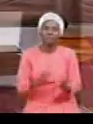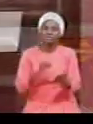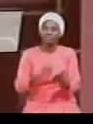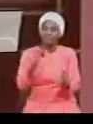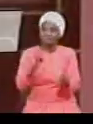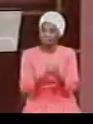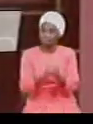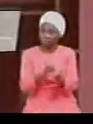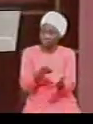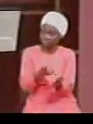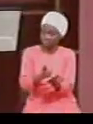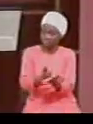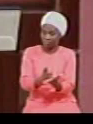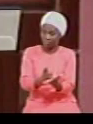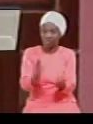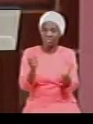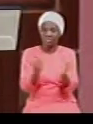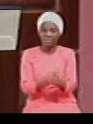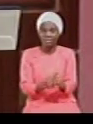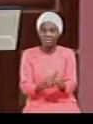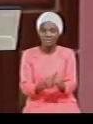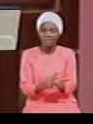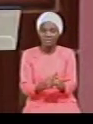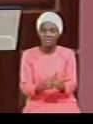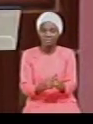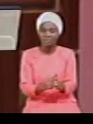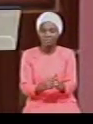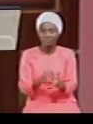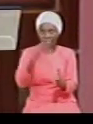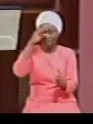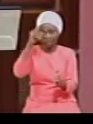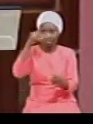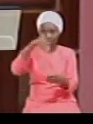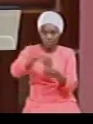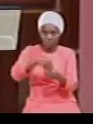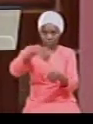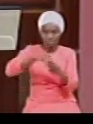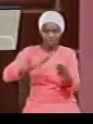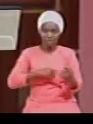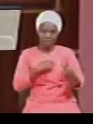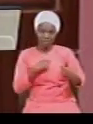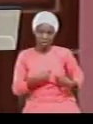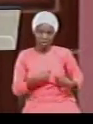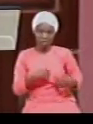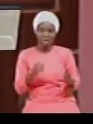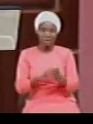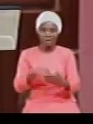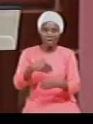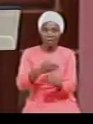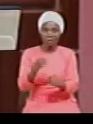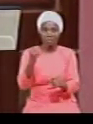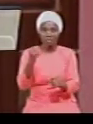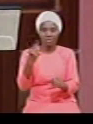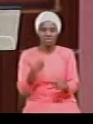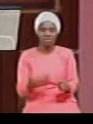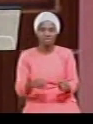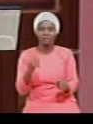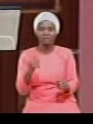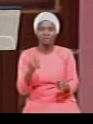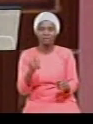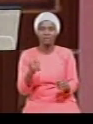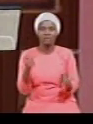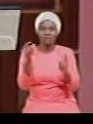that honesty that he implants in our heart that makes the word to